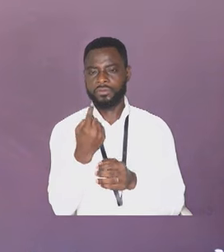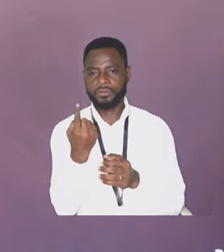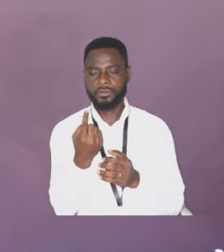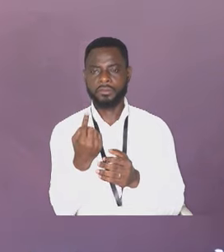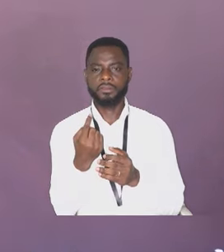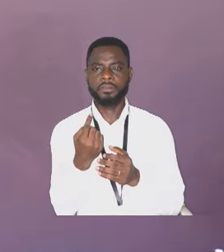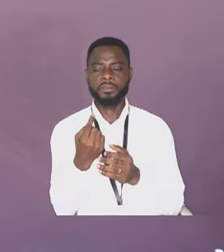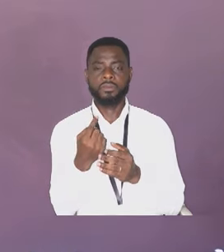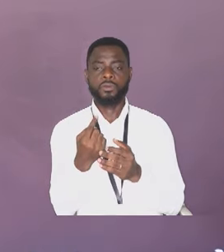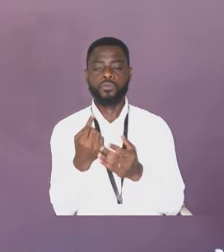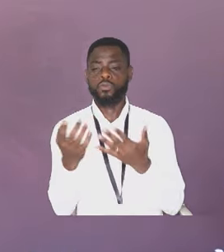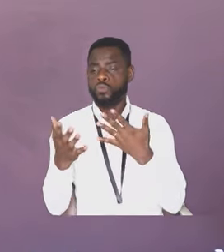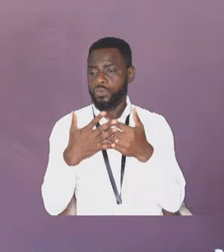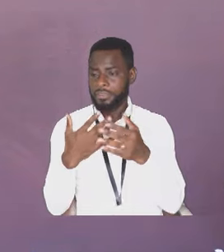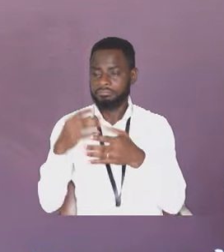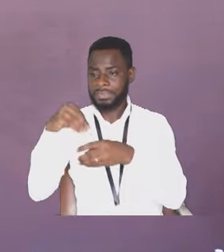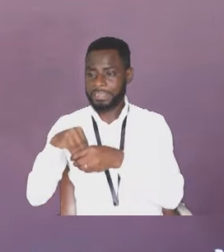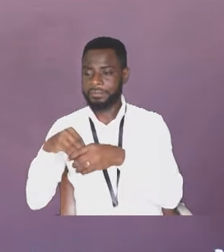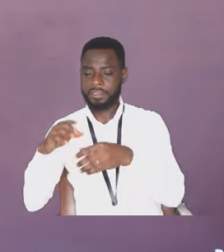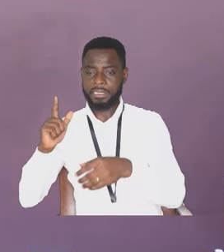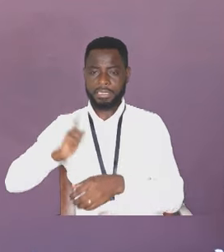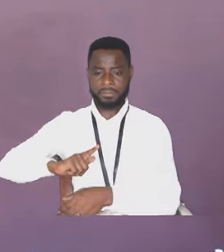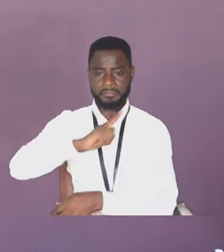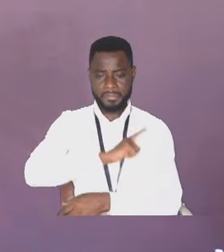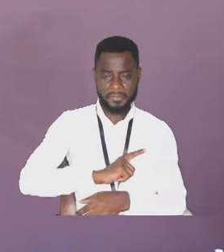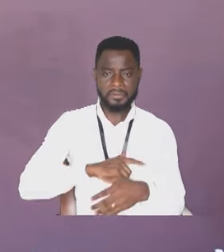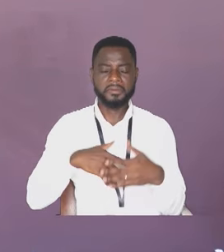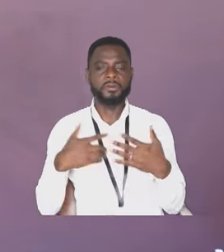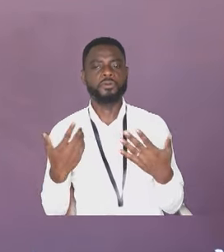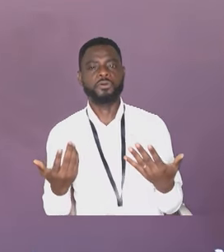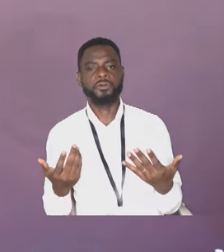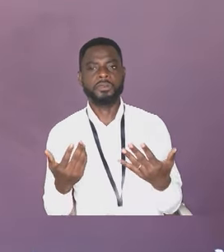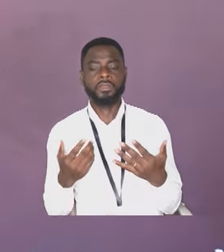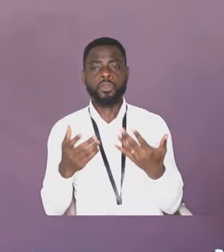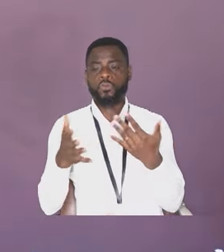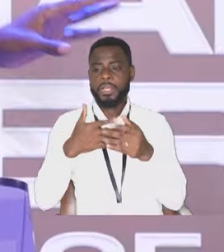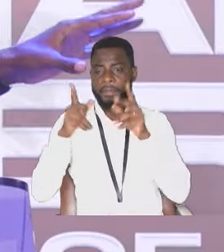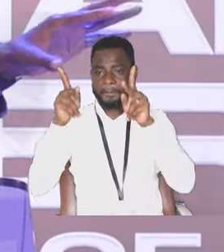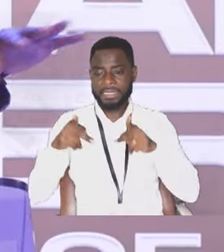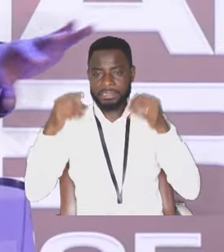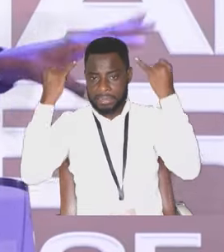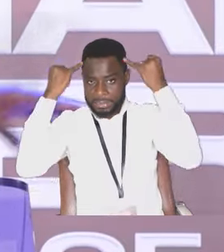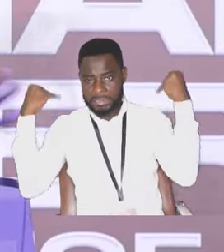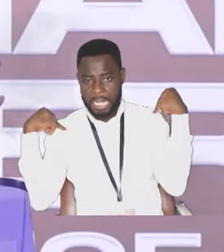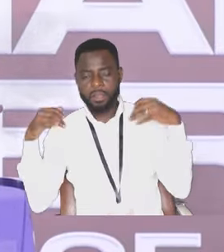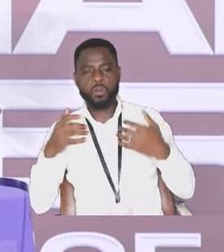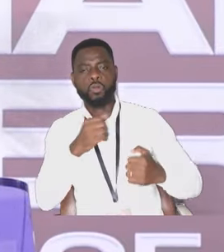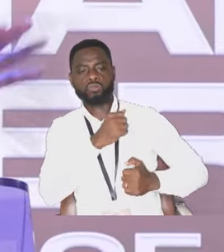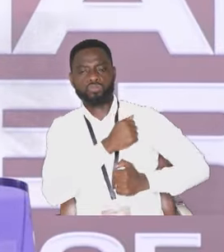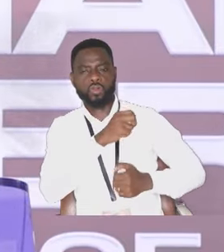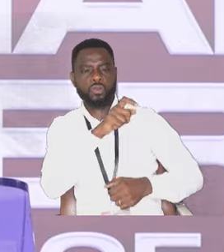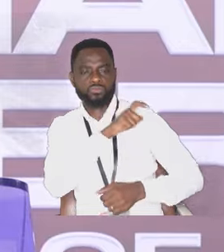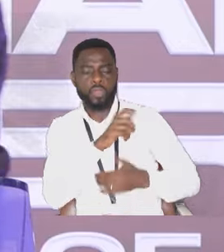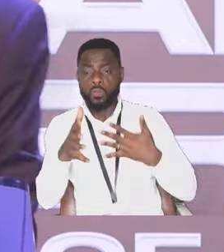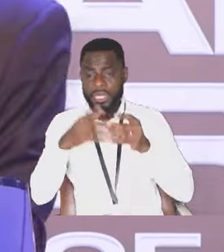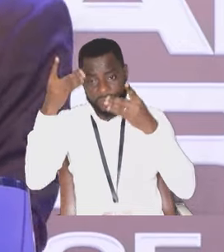of legislation, or whether the person is a judge or security officer, or any decision that they are